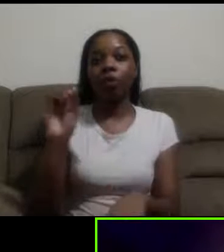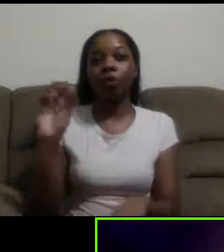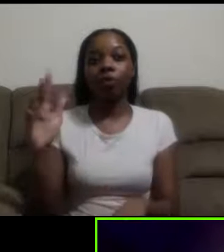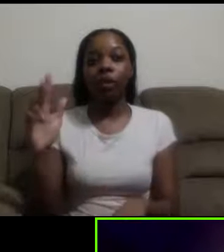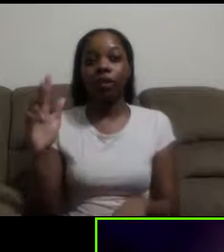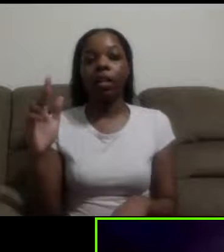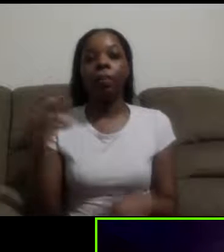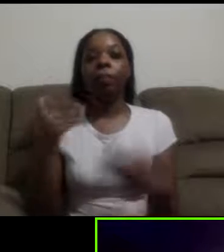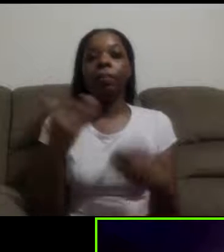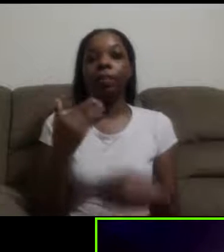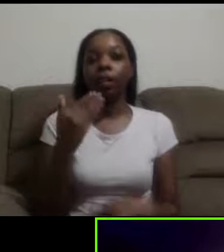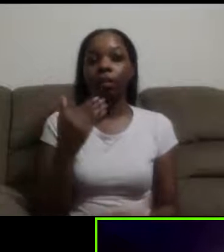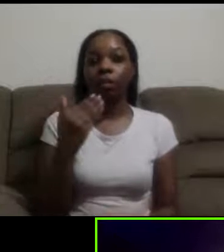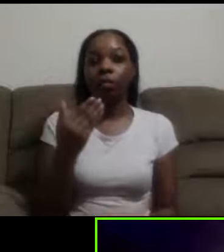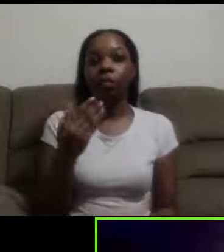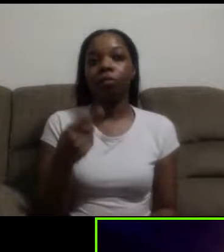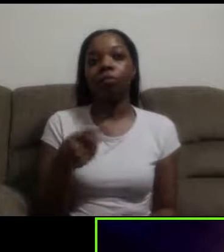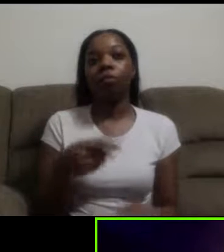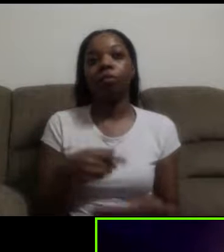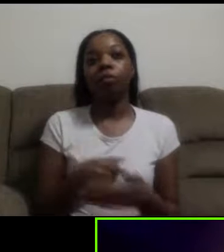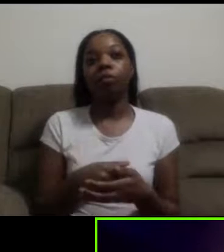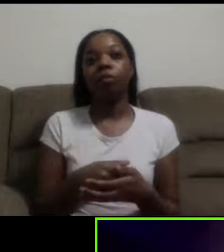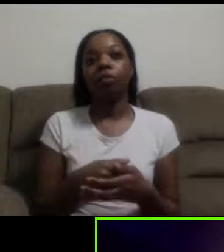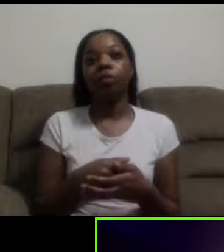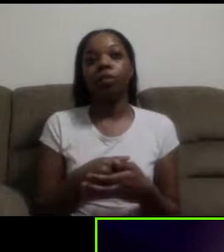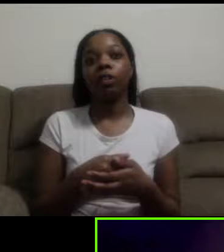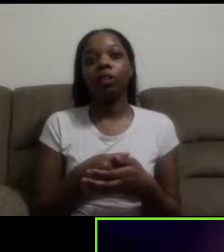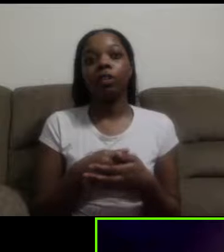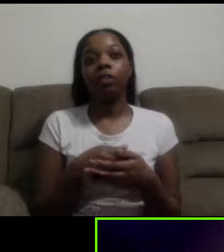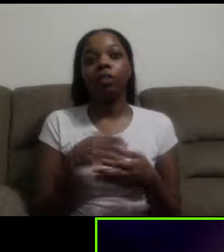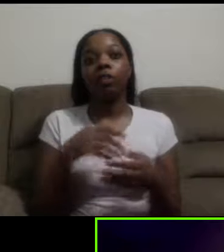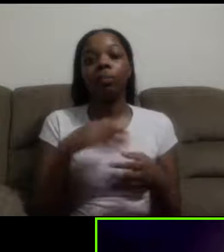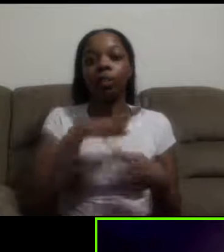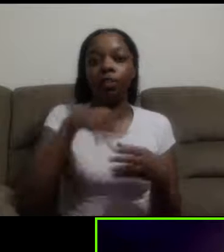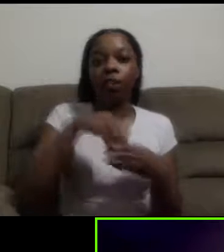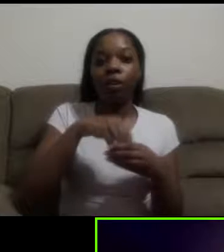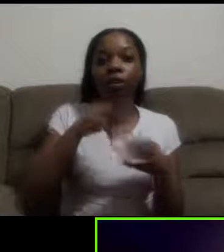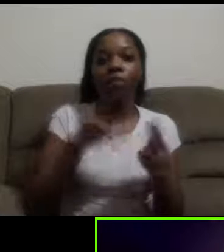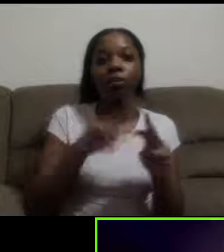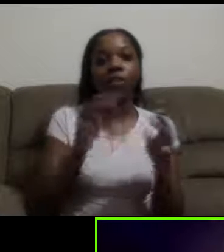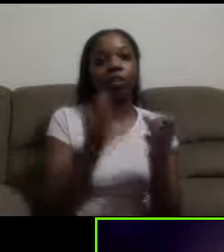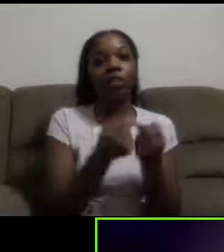the time tonight to go through the workshop that we had and